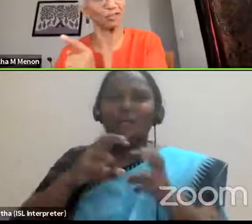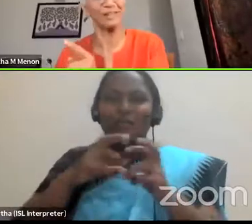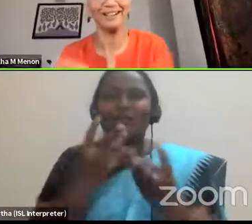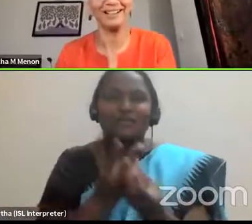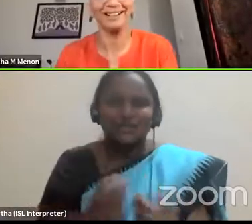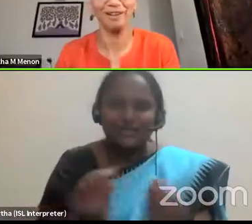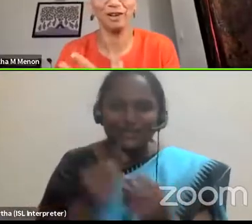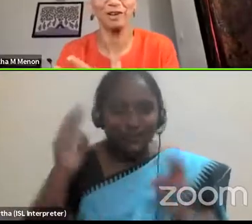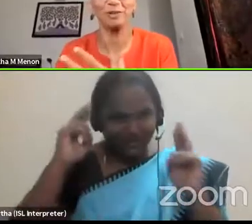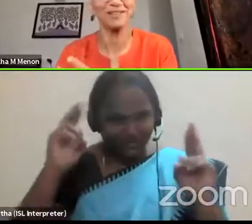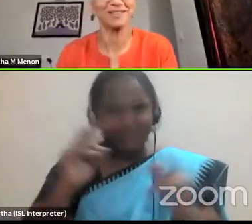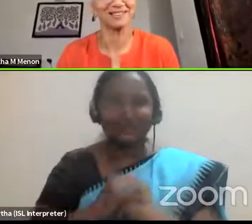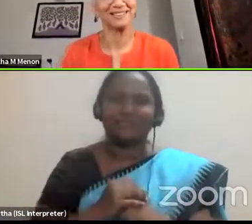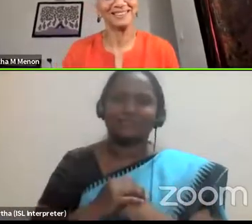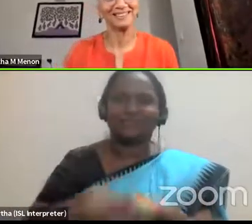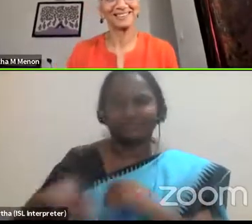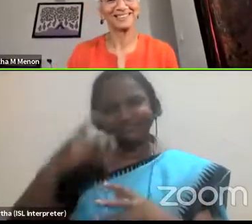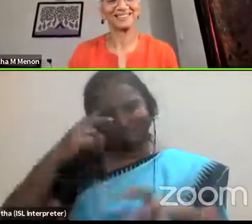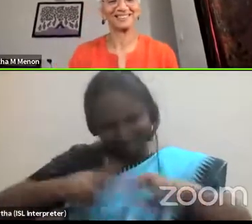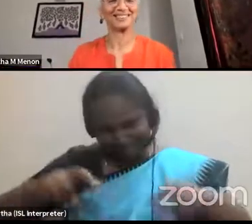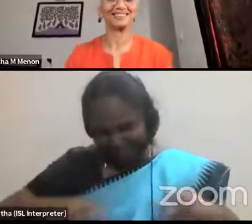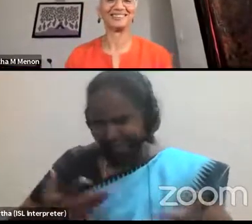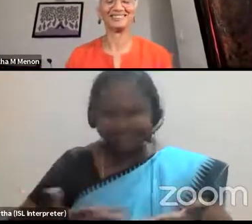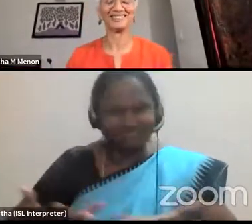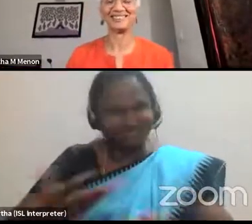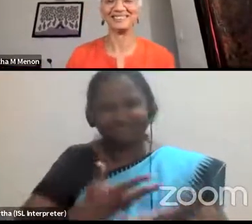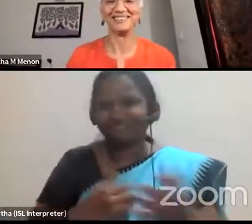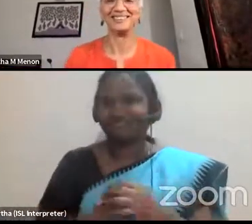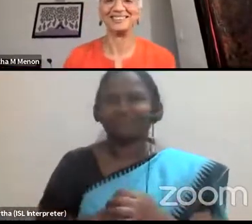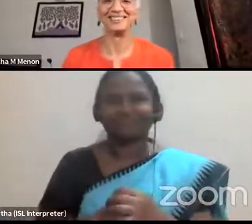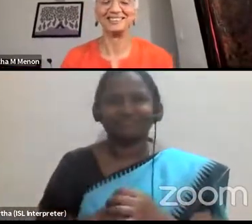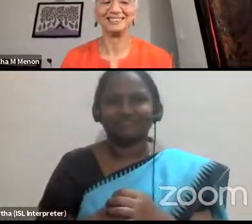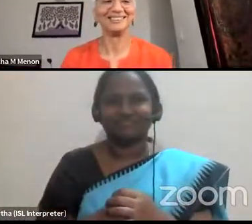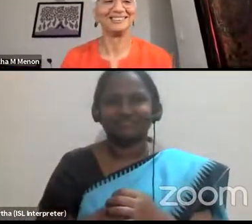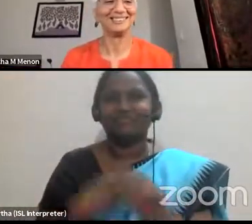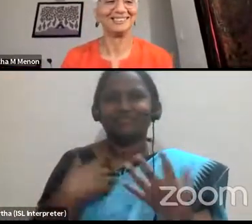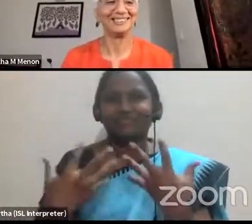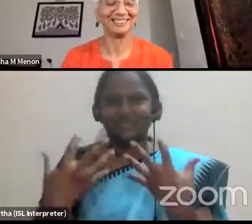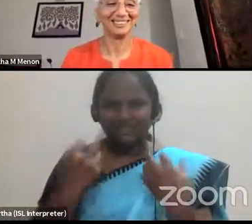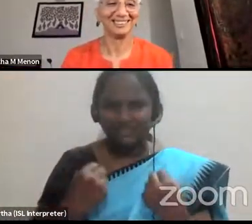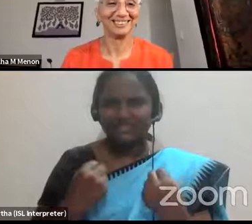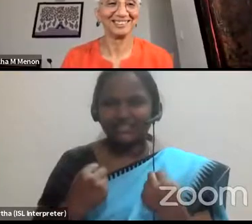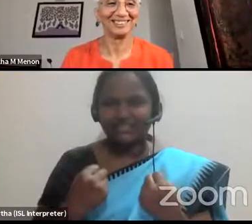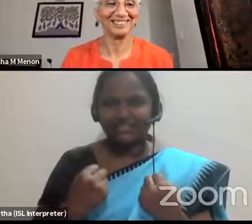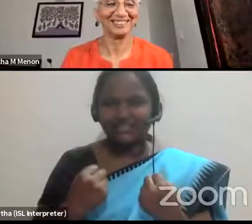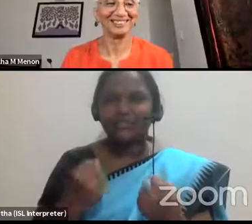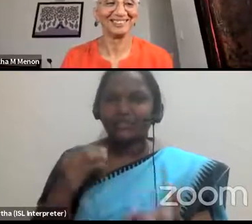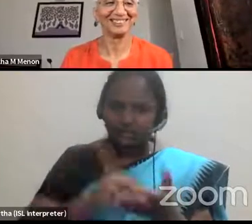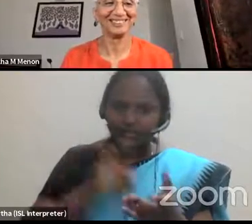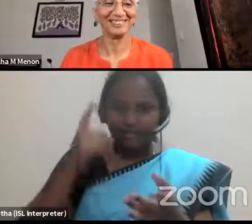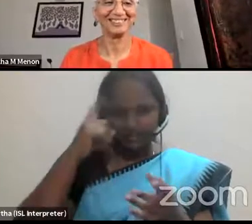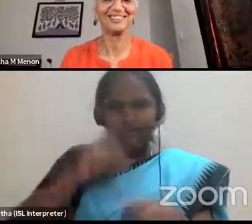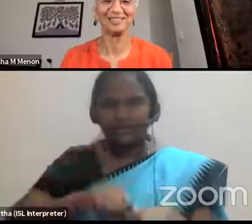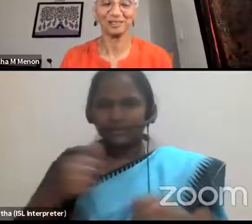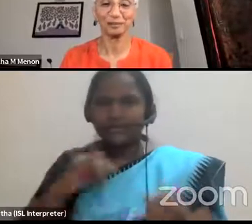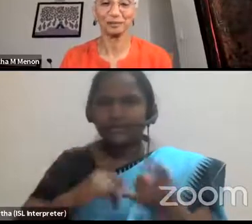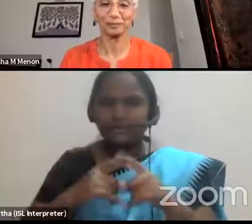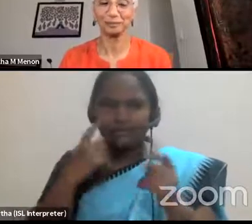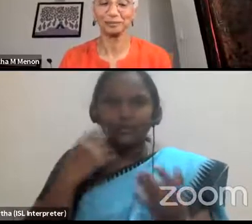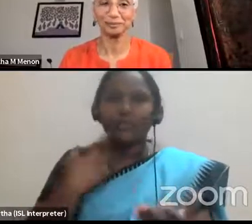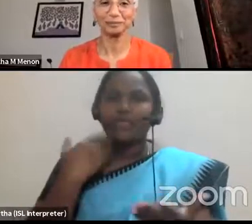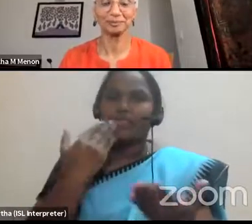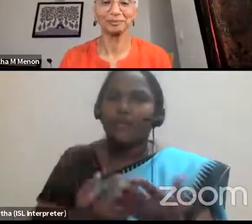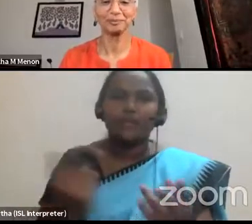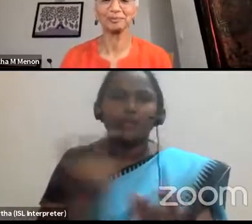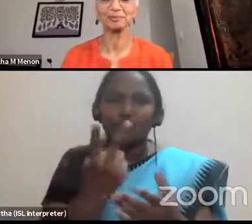solving, hopefully, and our knowledge bases. Absolutely, absolutely. No, hey, I wanted to, we want to segue to the next segment. I wanted to thank both